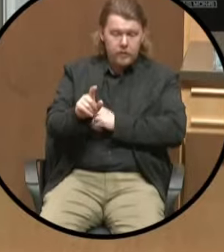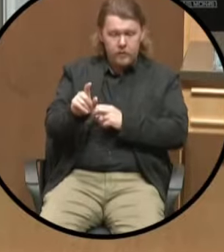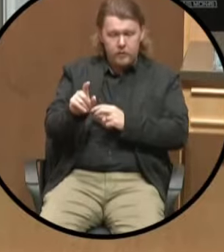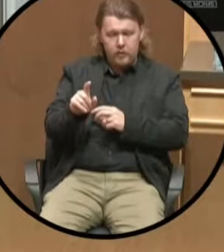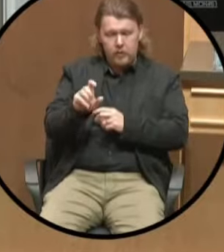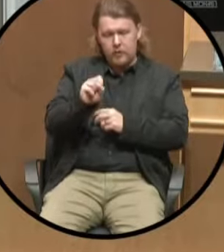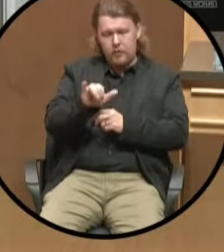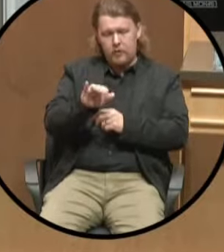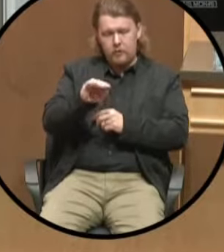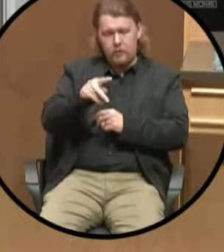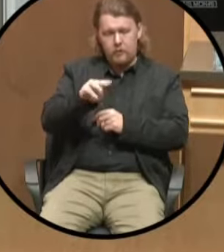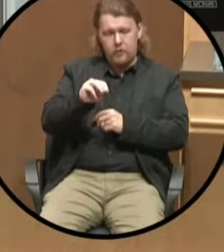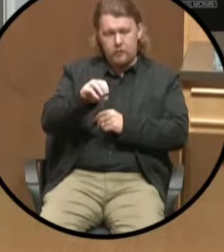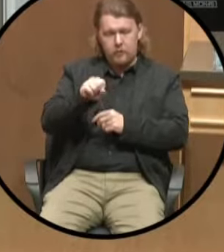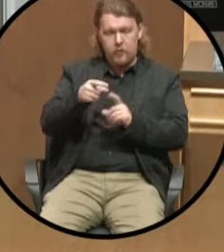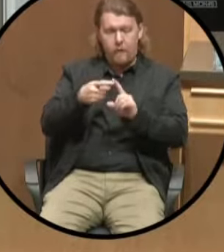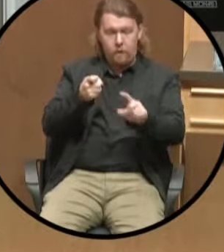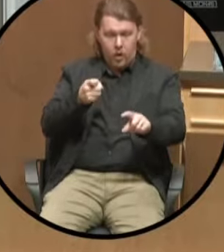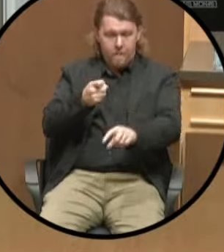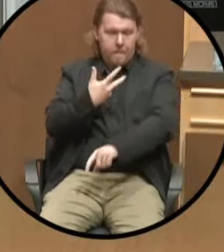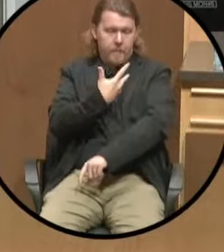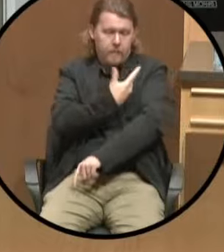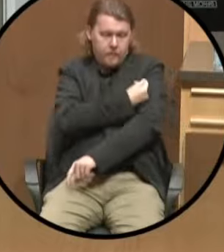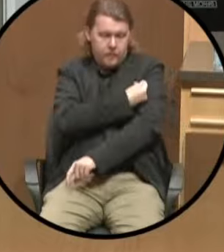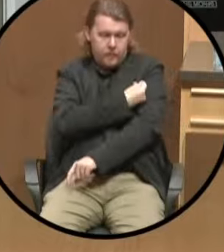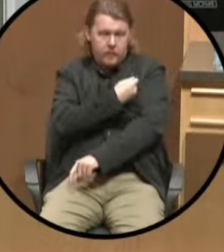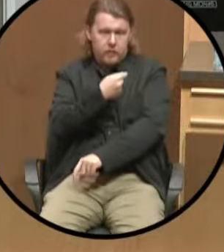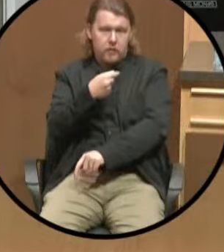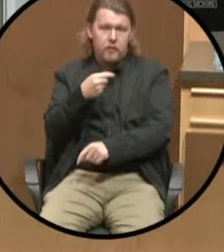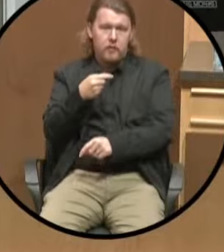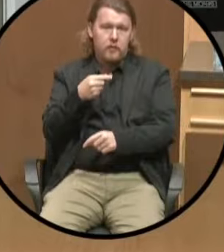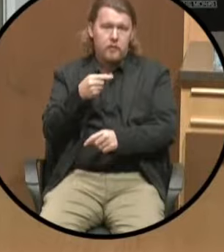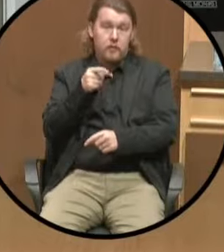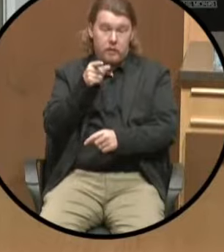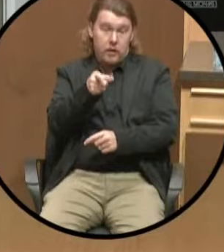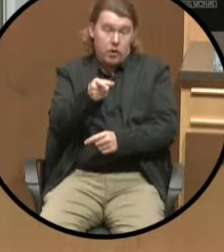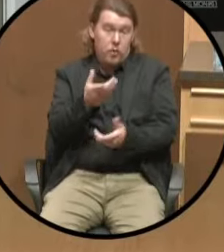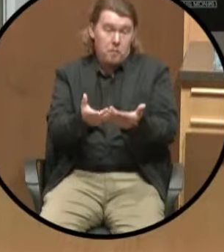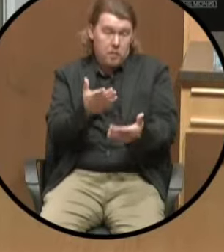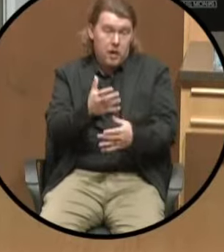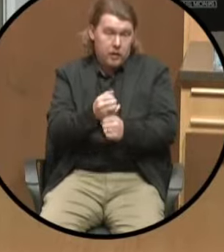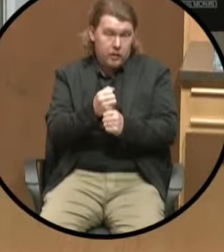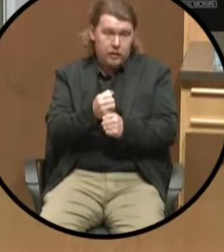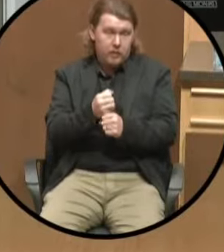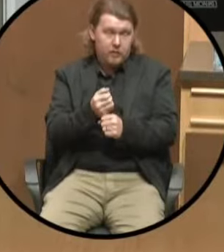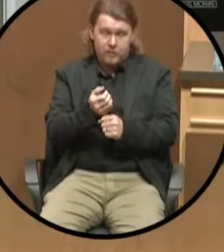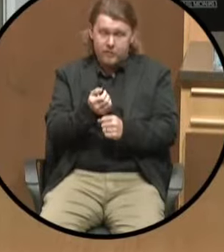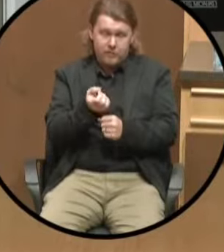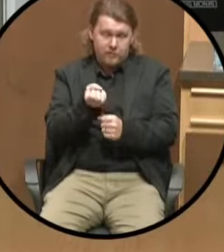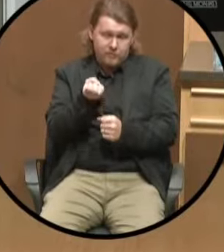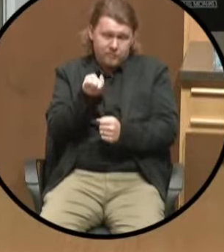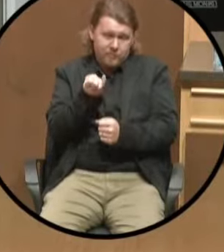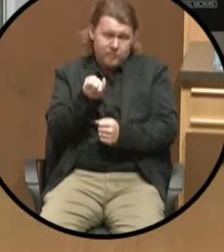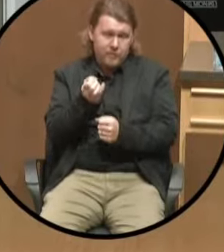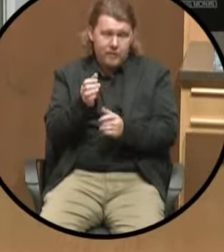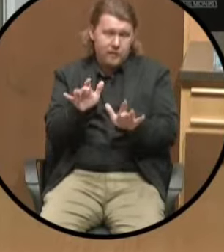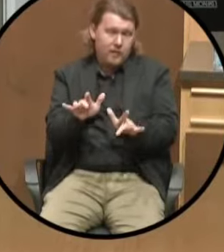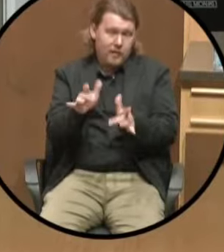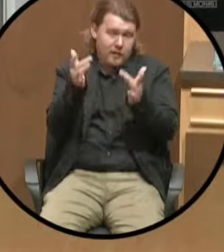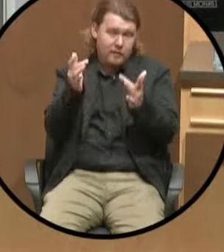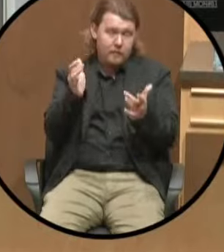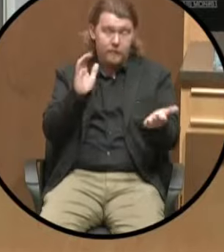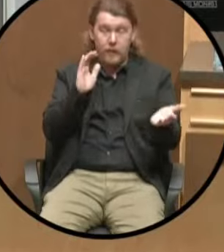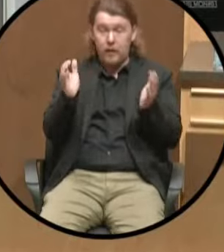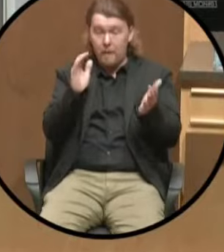or the symptoms from the vaccine you may get is very, very mild in